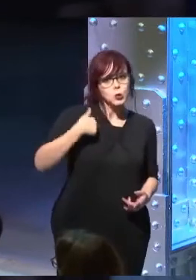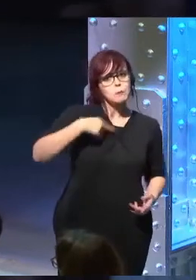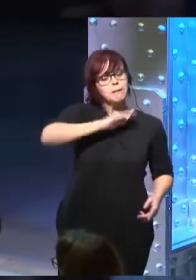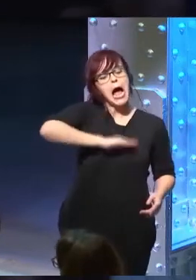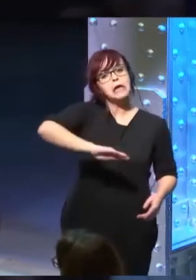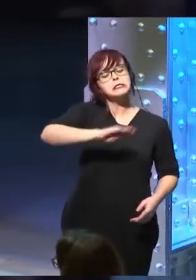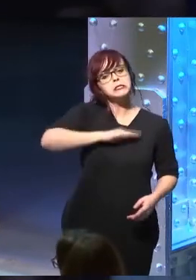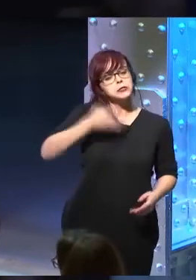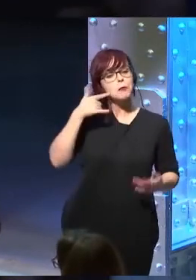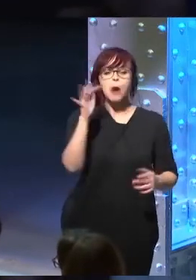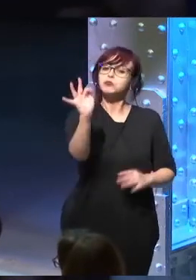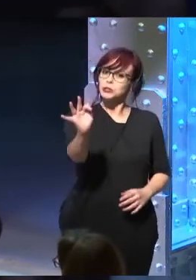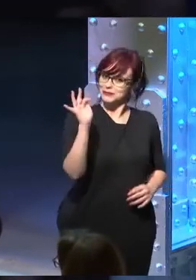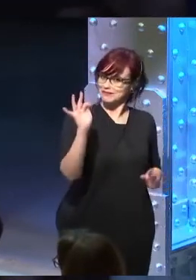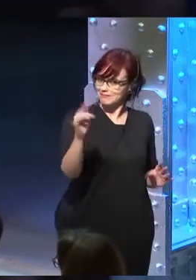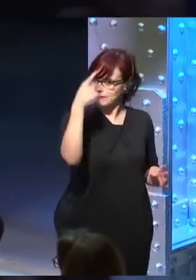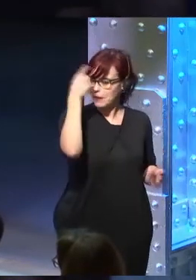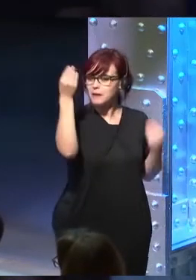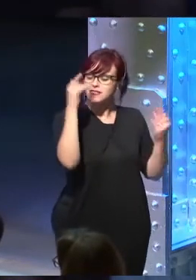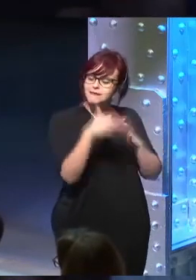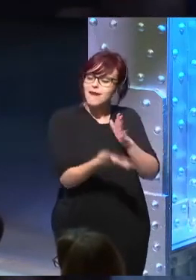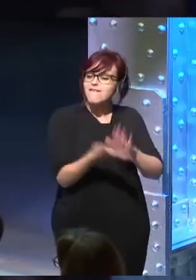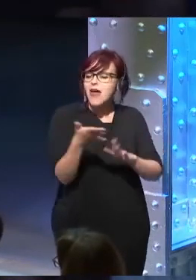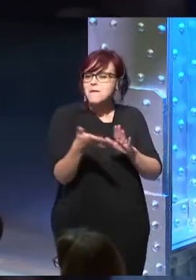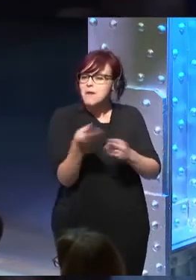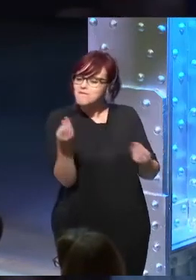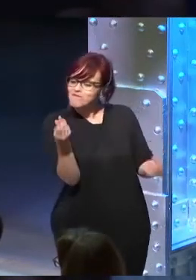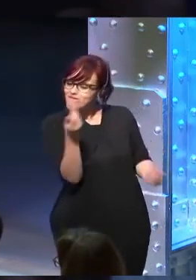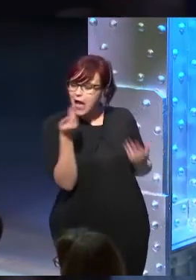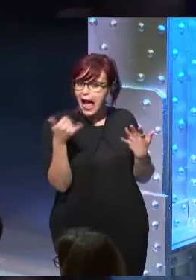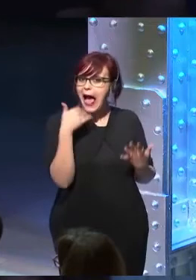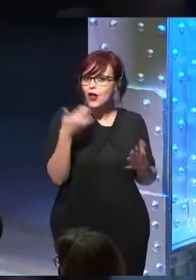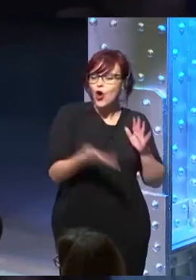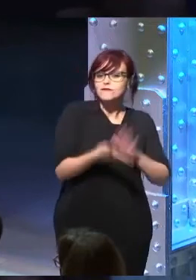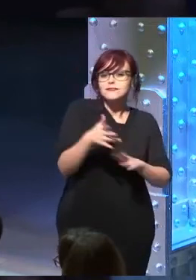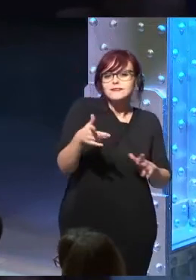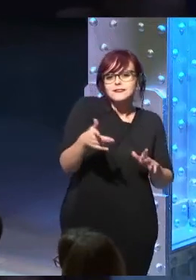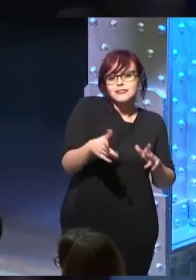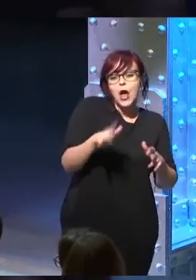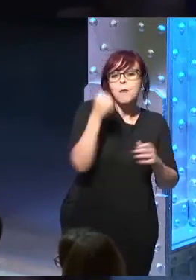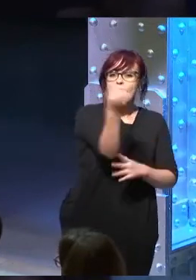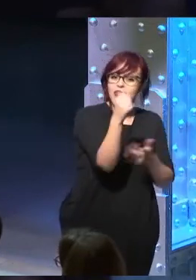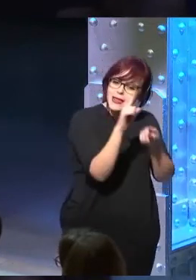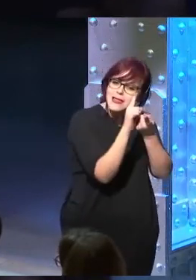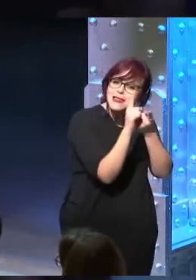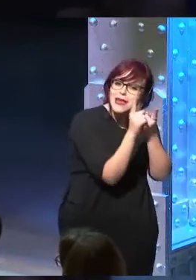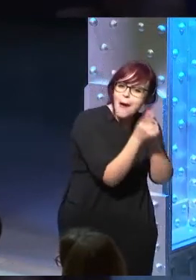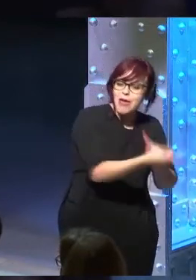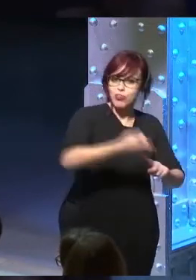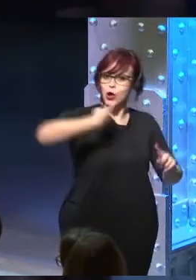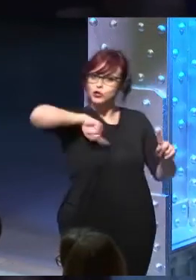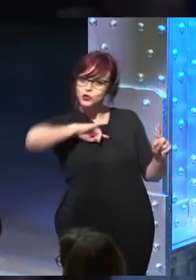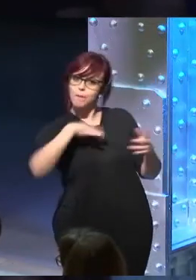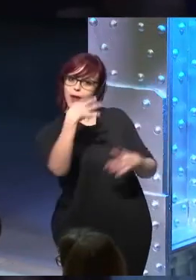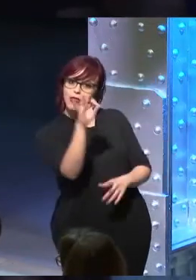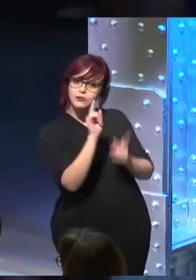there are possible signs of a change in these assumptions about what power is, what it can do, and women's